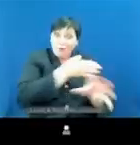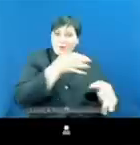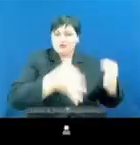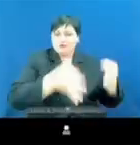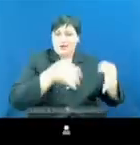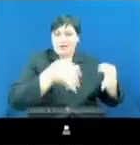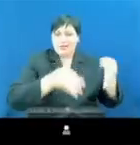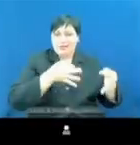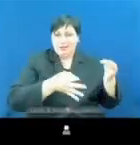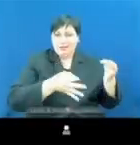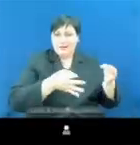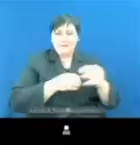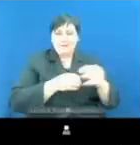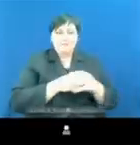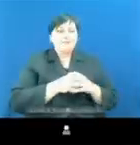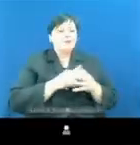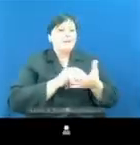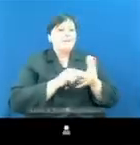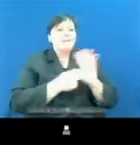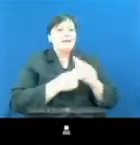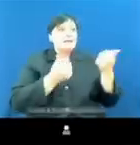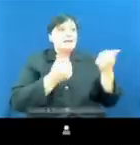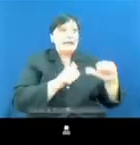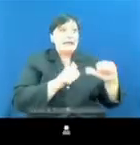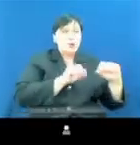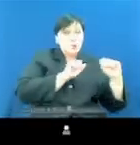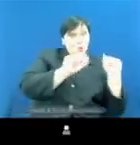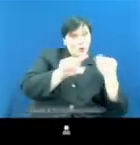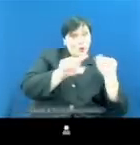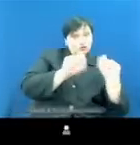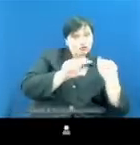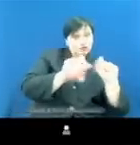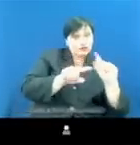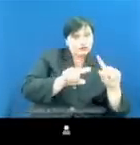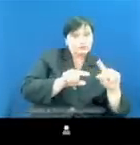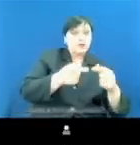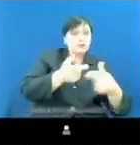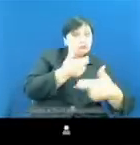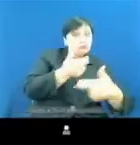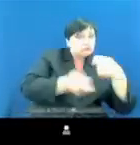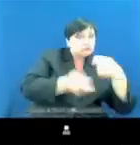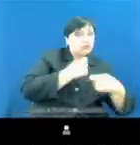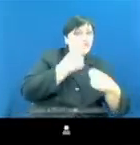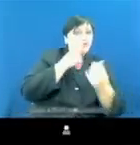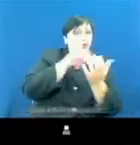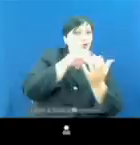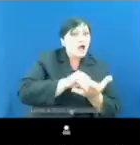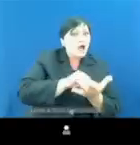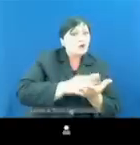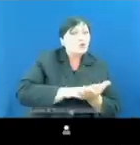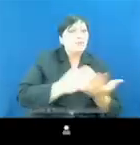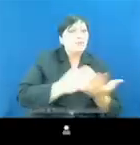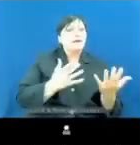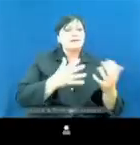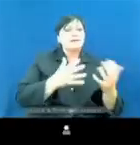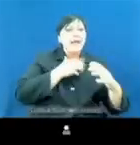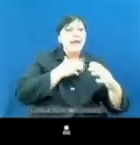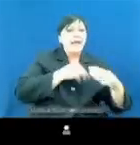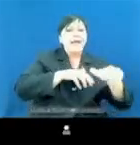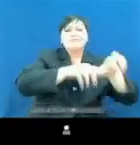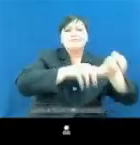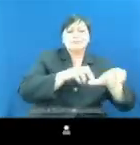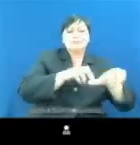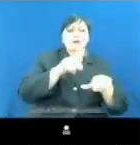written questions to the parties, asking for documents, and deposing